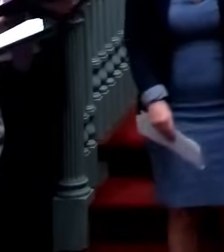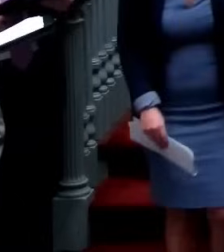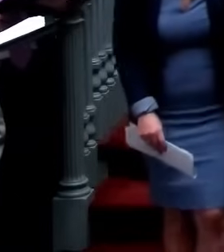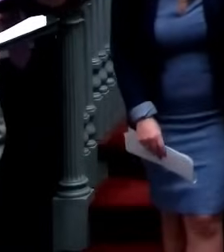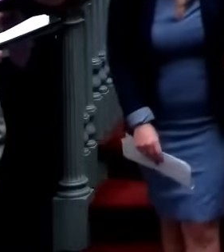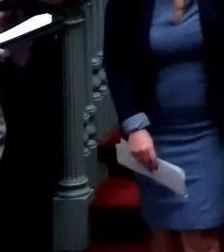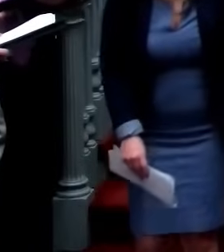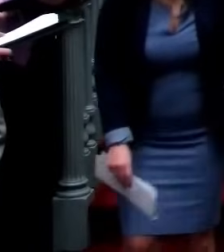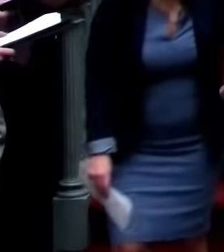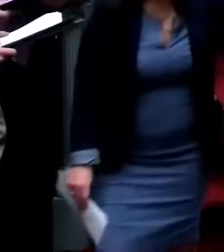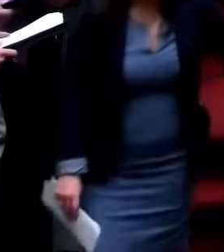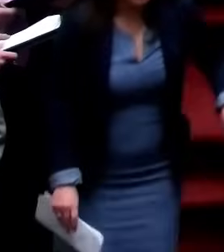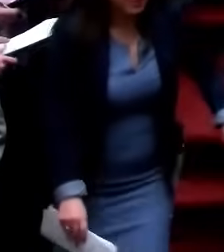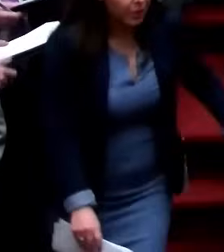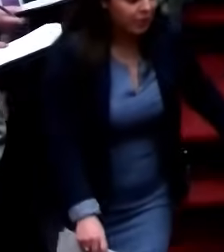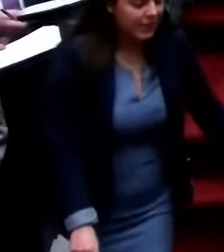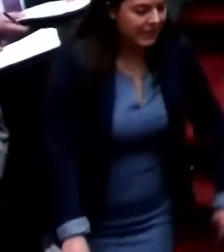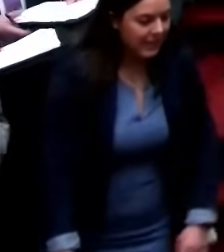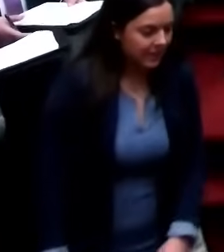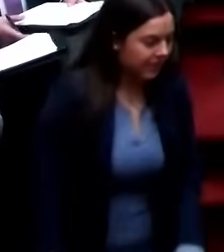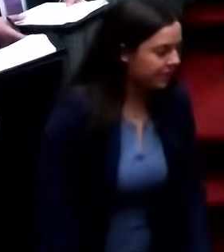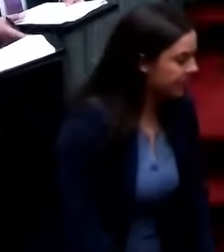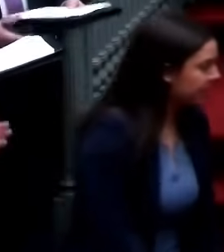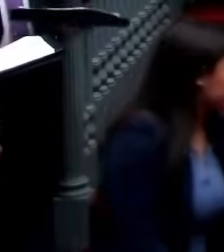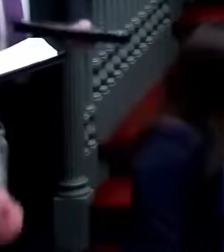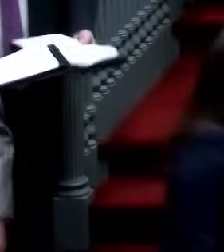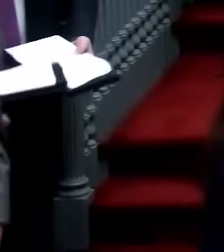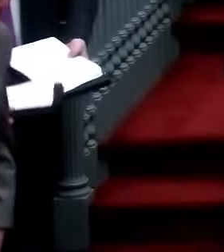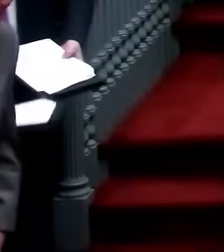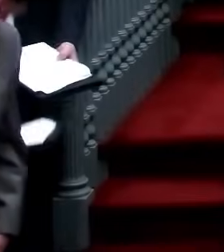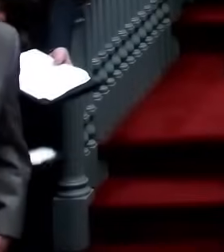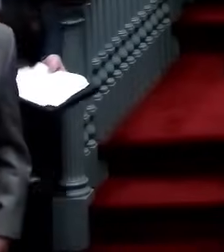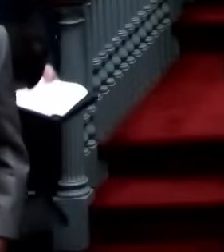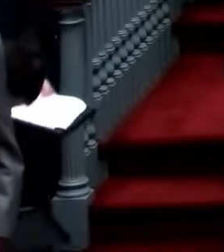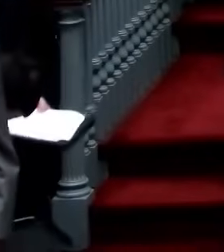kind of standing recess. You can sit, though. Please be seated.